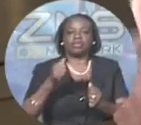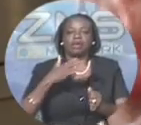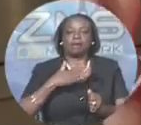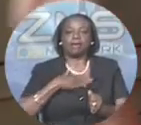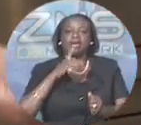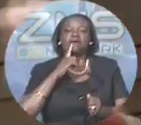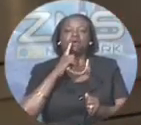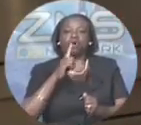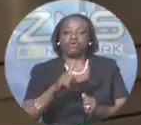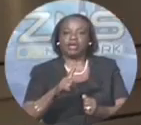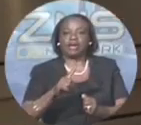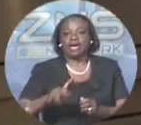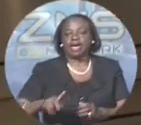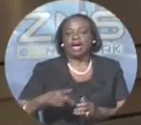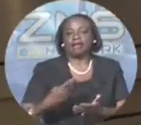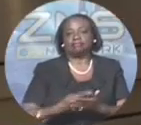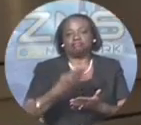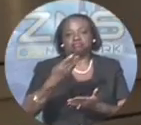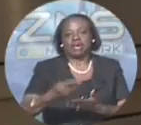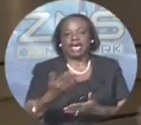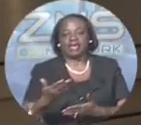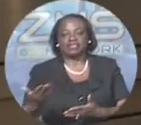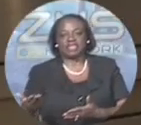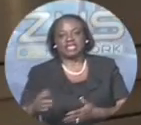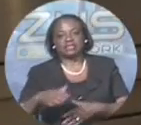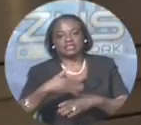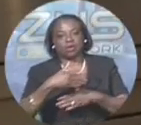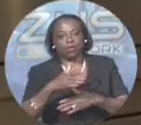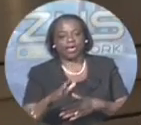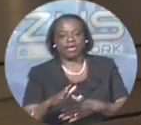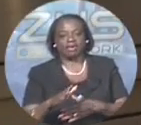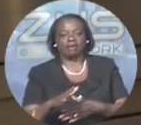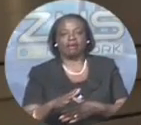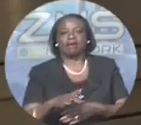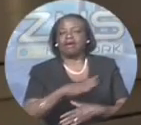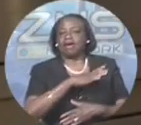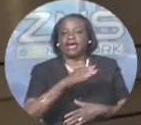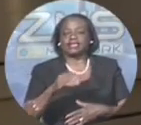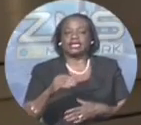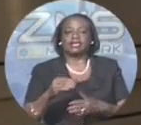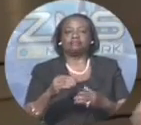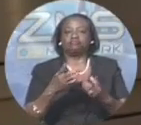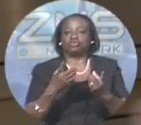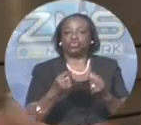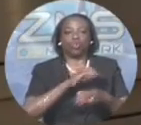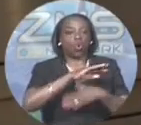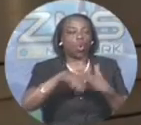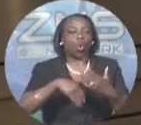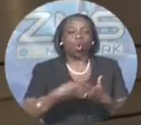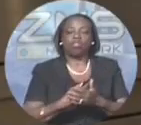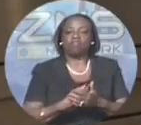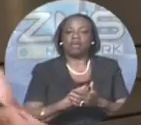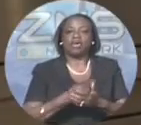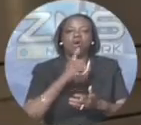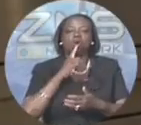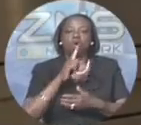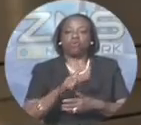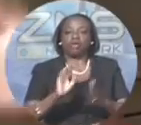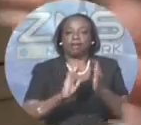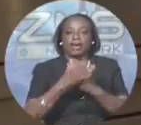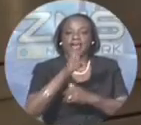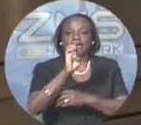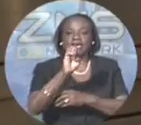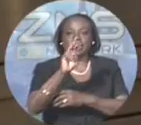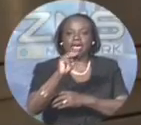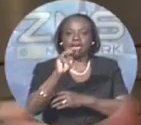I purchase stuff abroad and I do all my ordering and correspondence via email. So I would send my email out with my order.